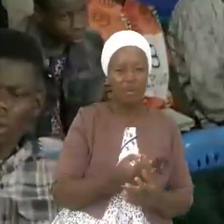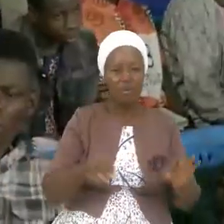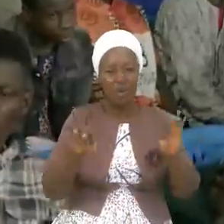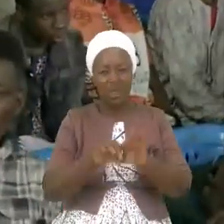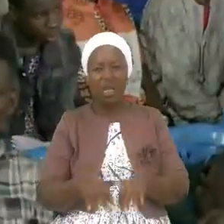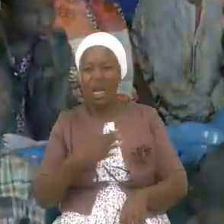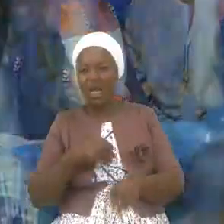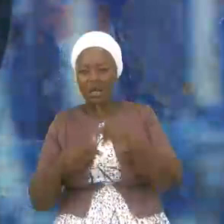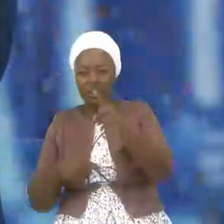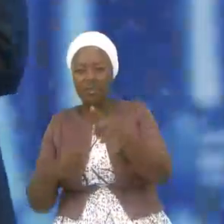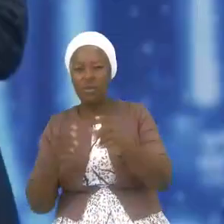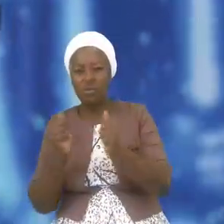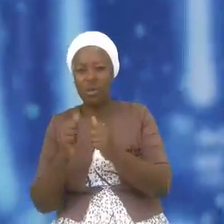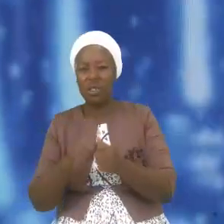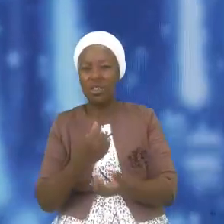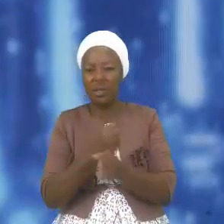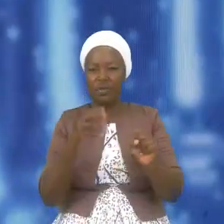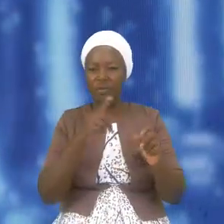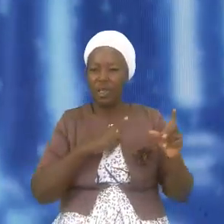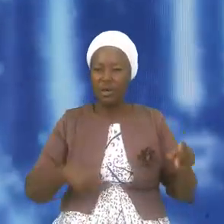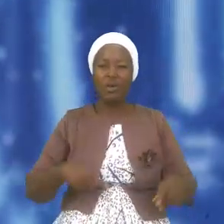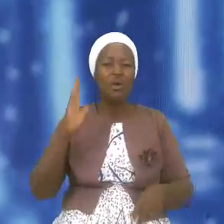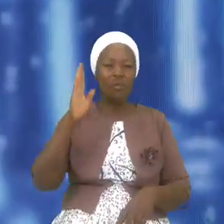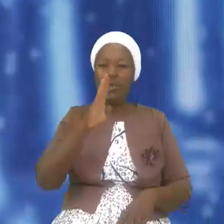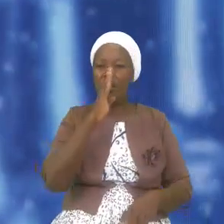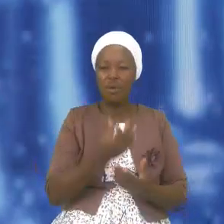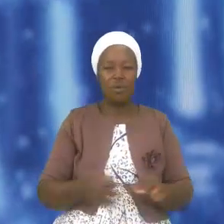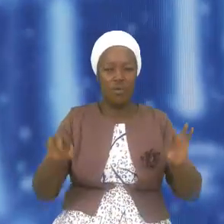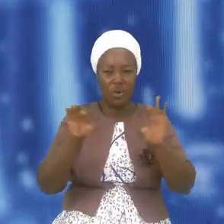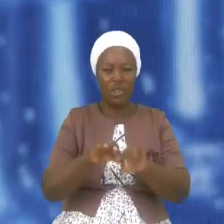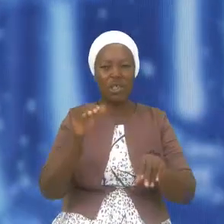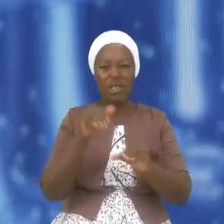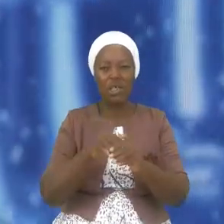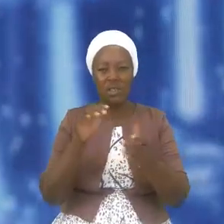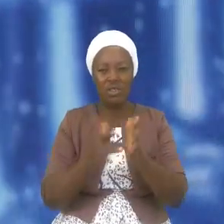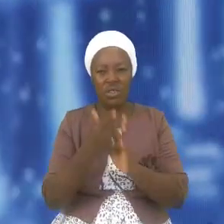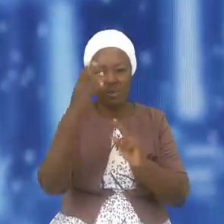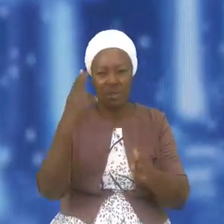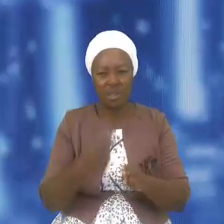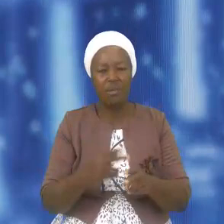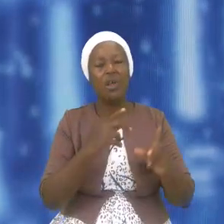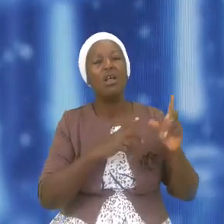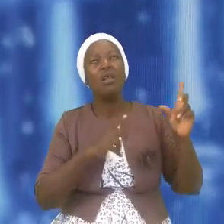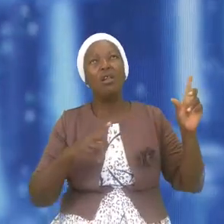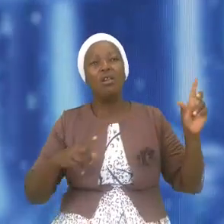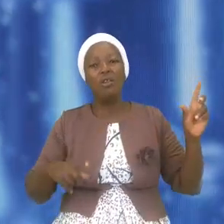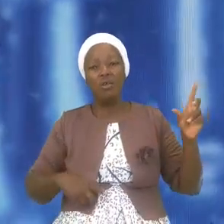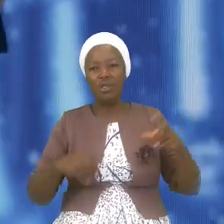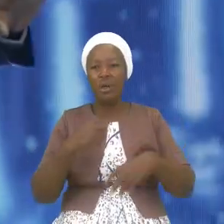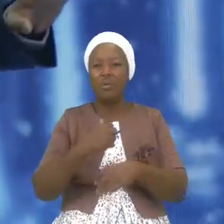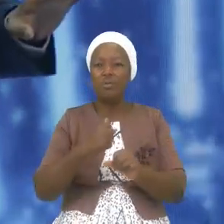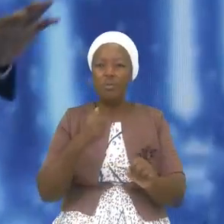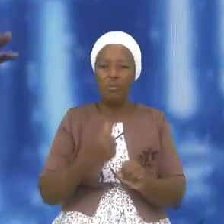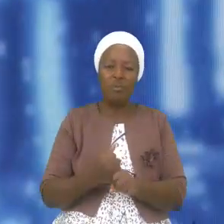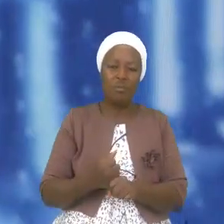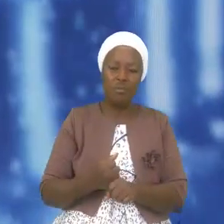in Jesus' name. Lord, make him worthy. Lord, make her worthy. And when you